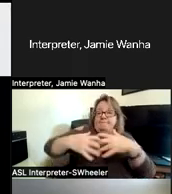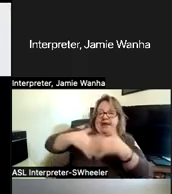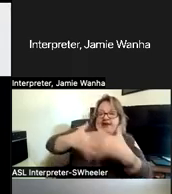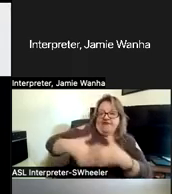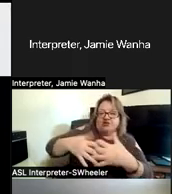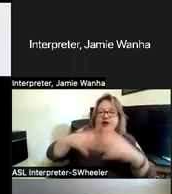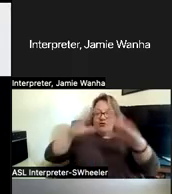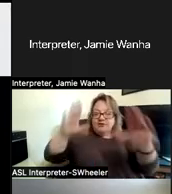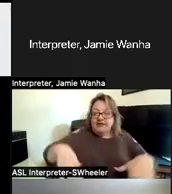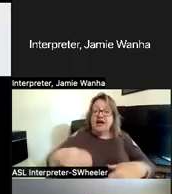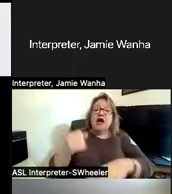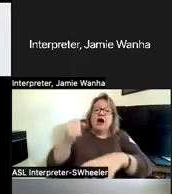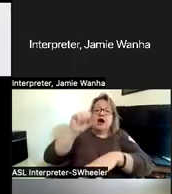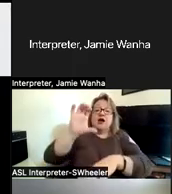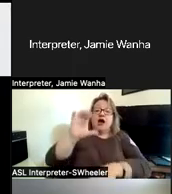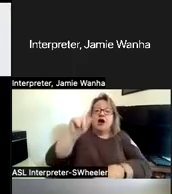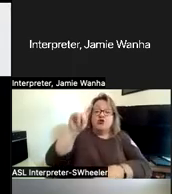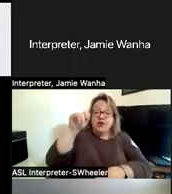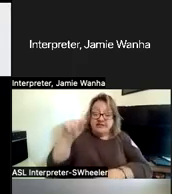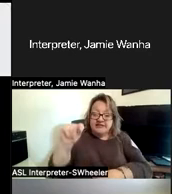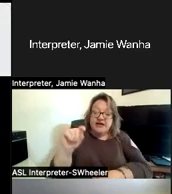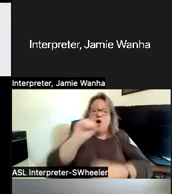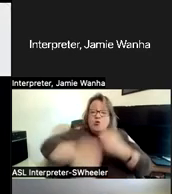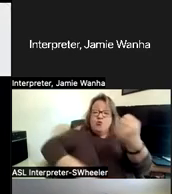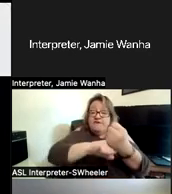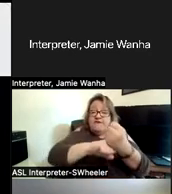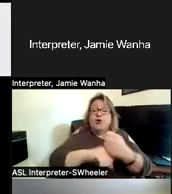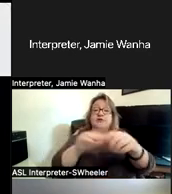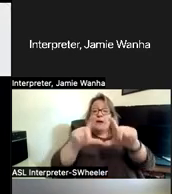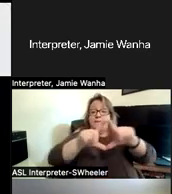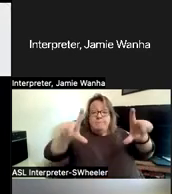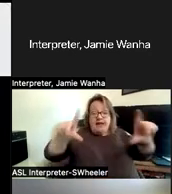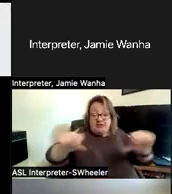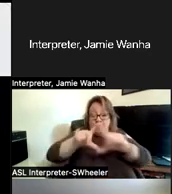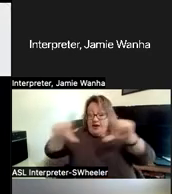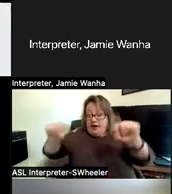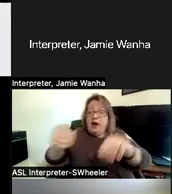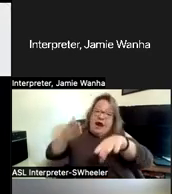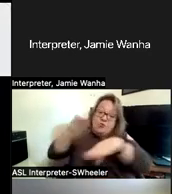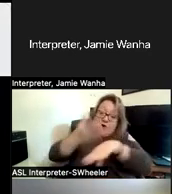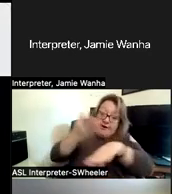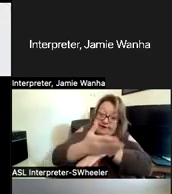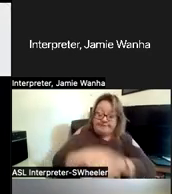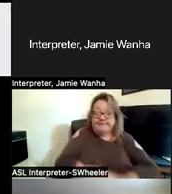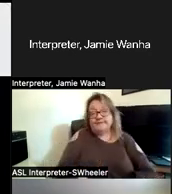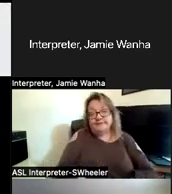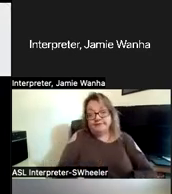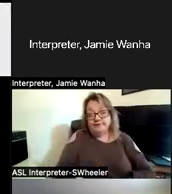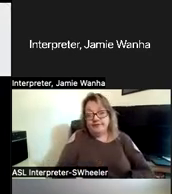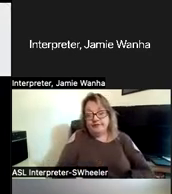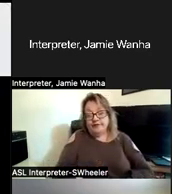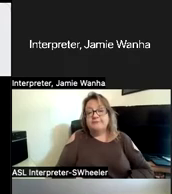concrete, especially the non-ductile reinforced concrete buildings and wood. In the next